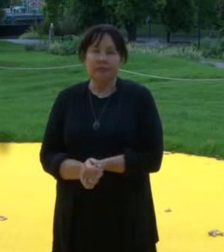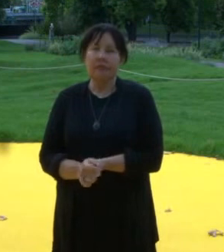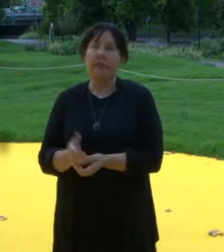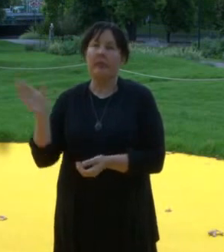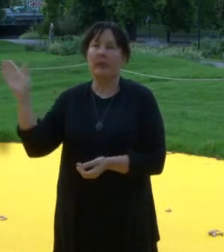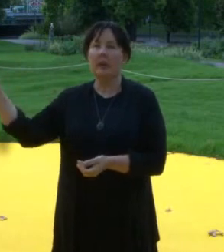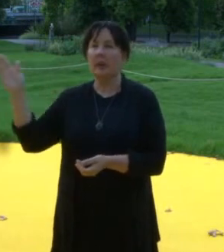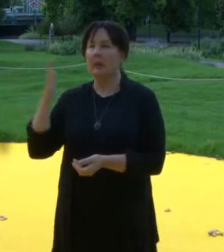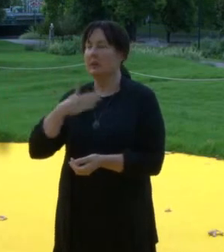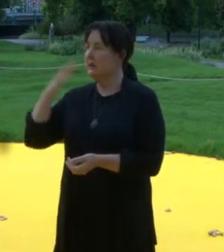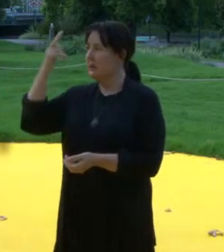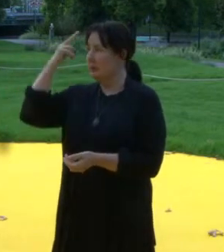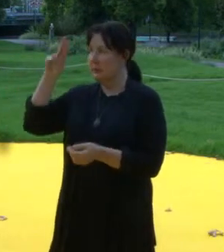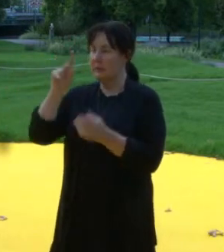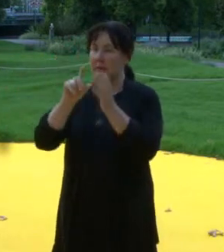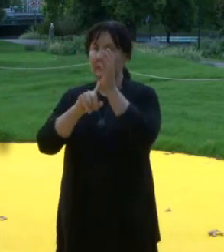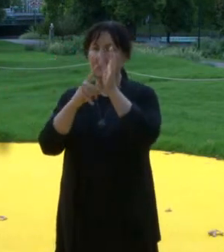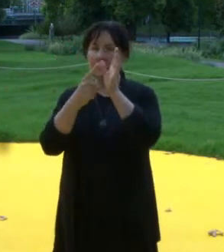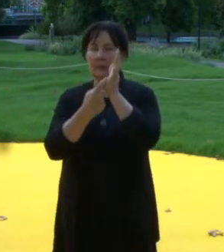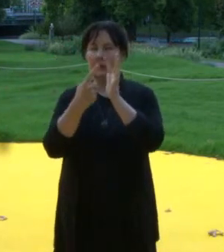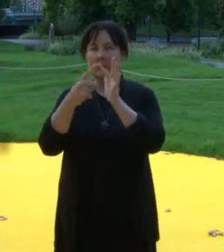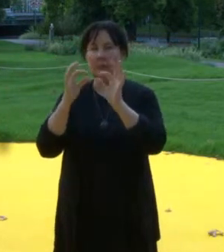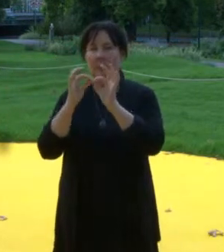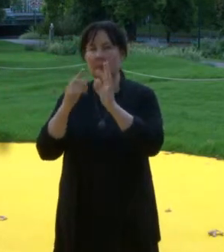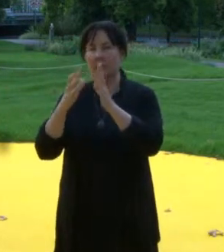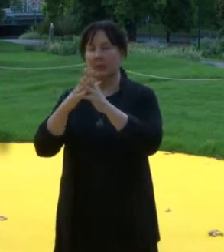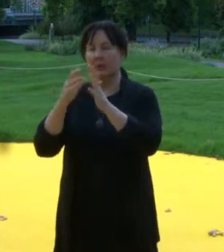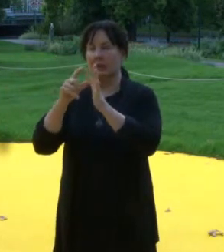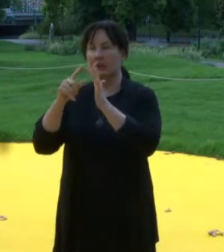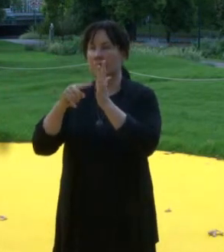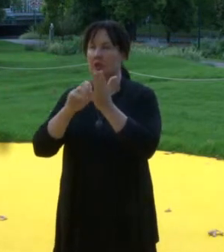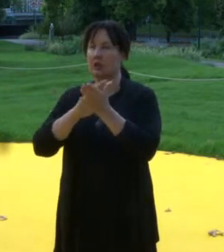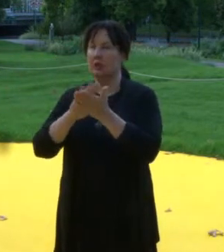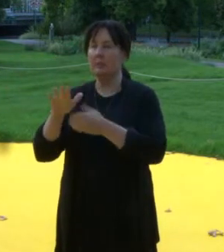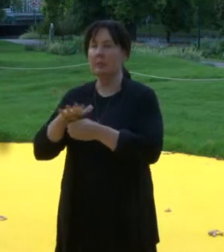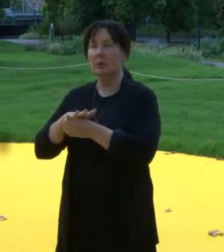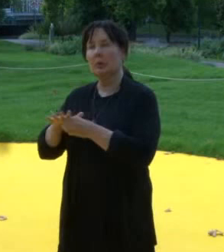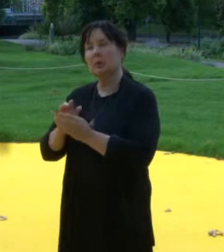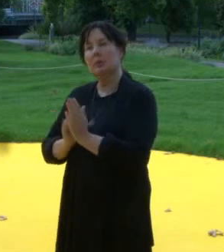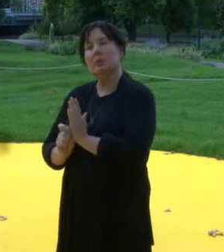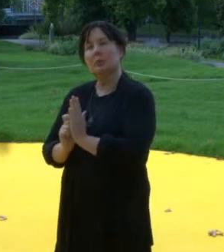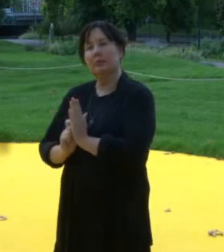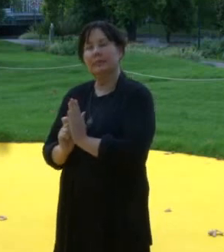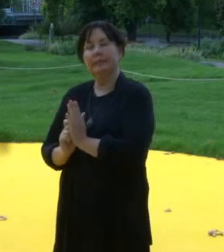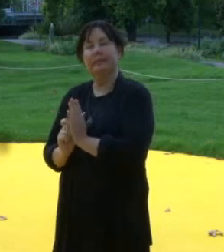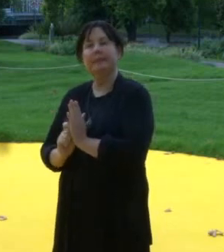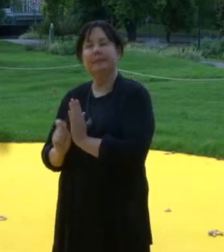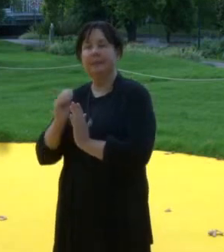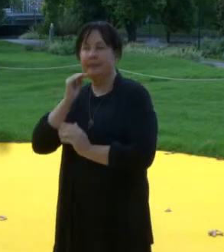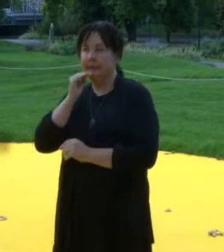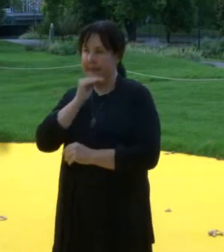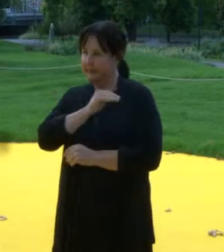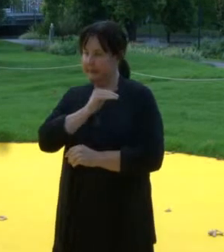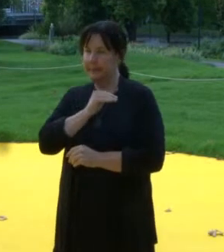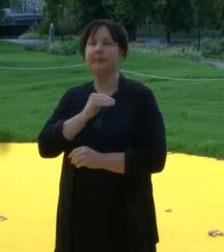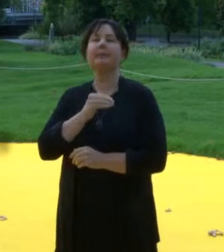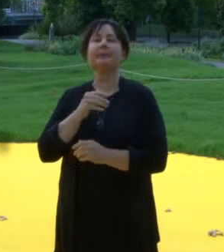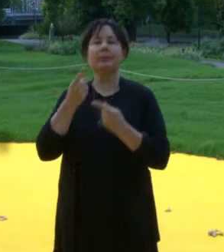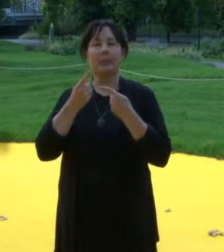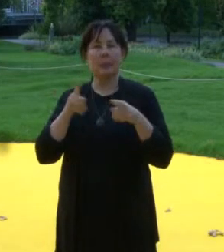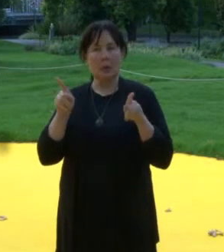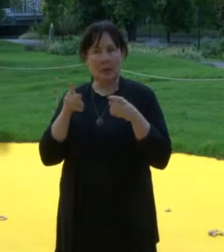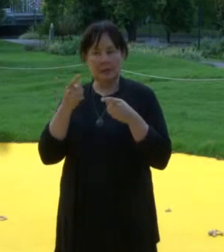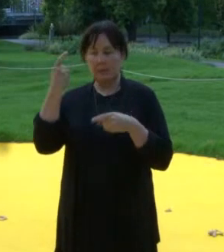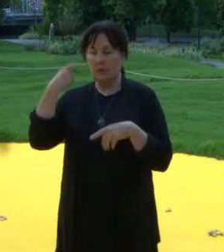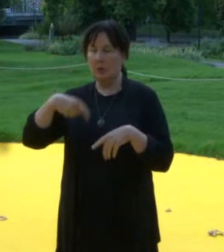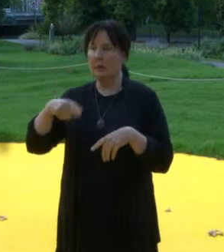My name is Claire Bowditch. I am a local author and musician, broadcaster. And in life, there are a few